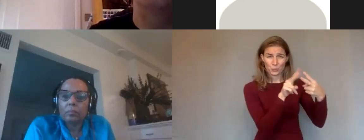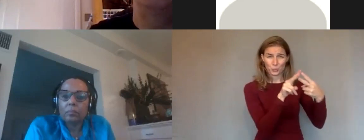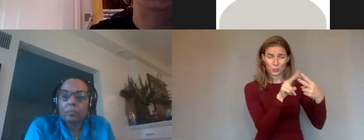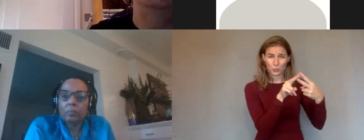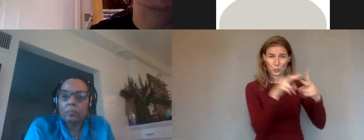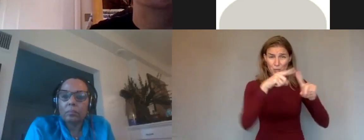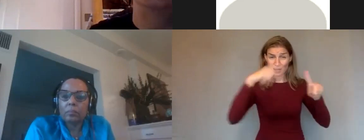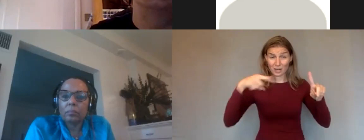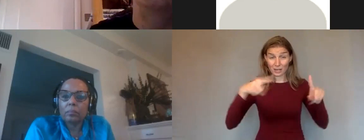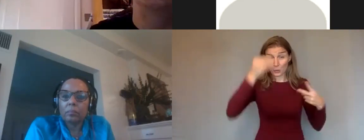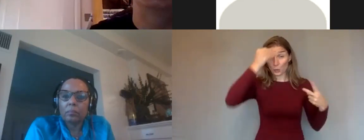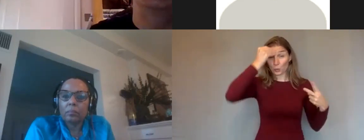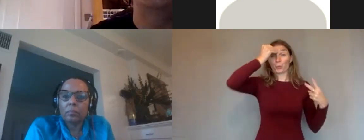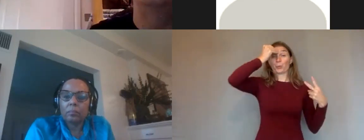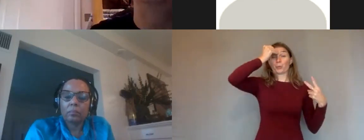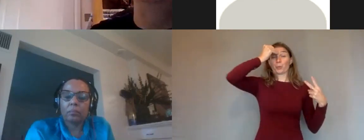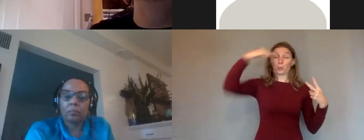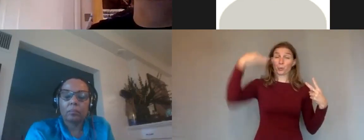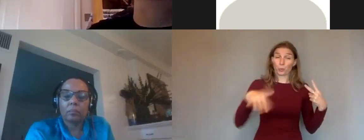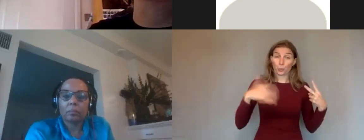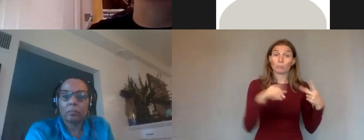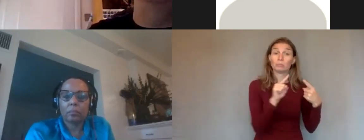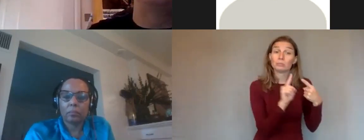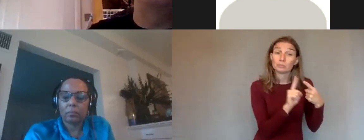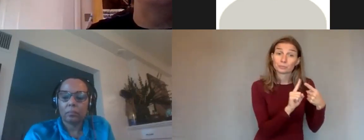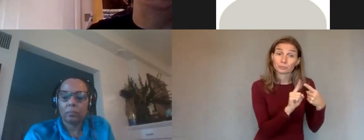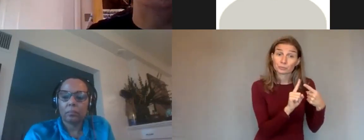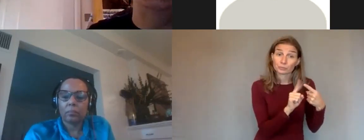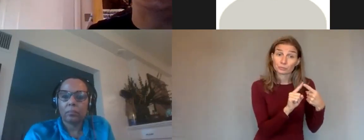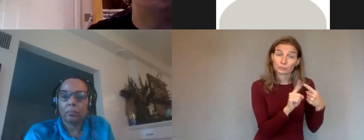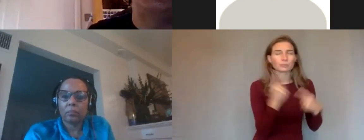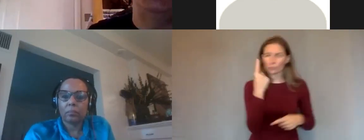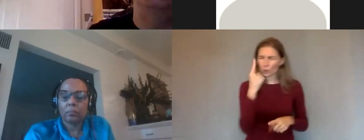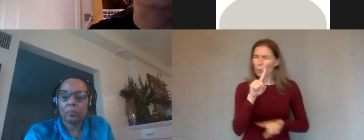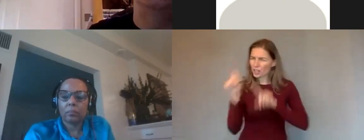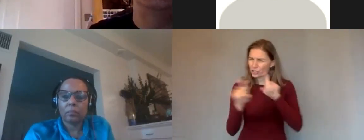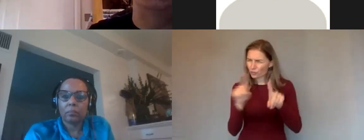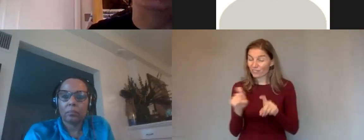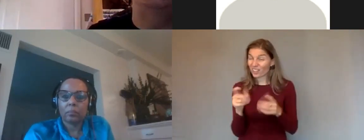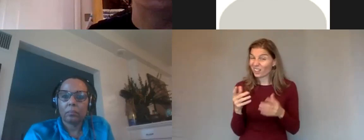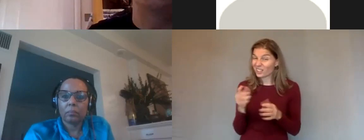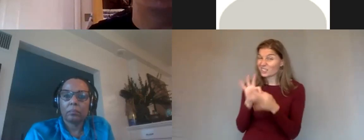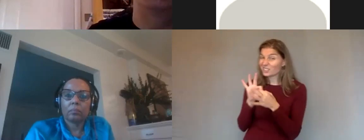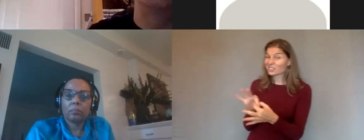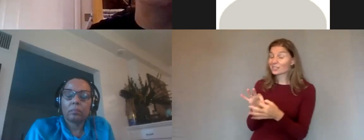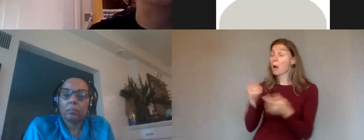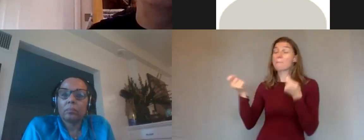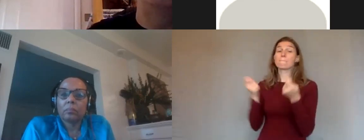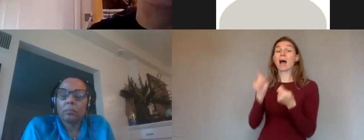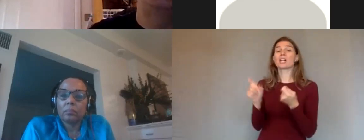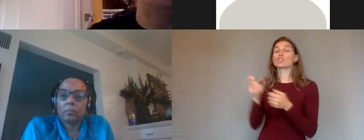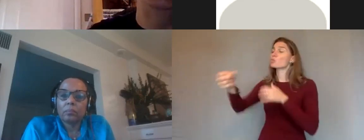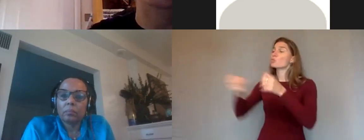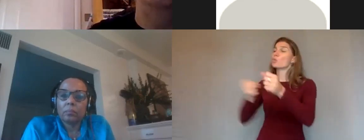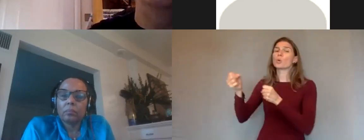tell a story in themselves. One is in a survey, when recruiting managers were asked,